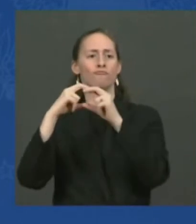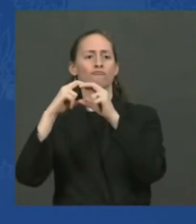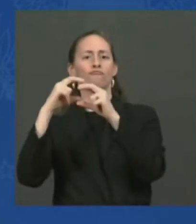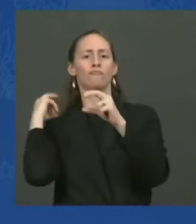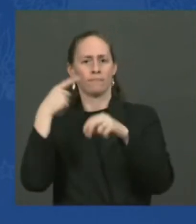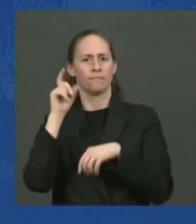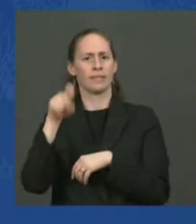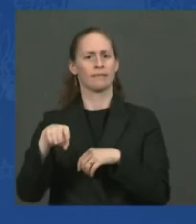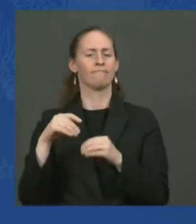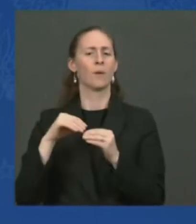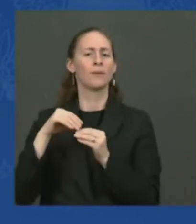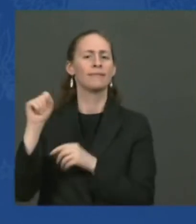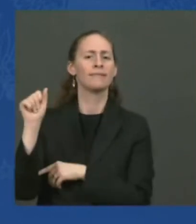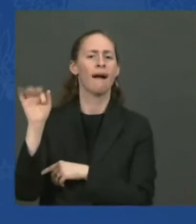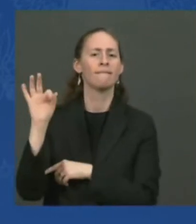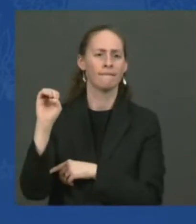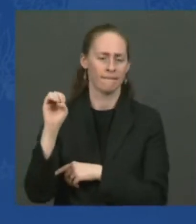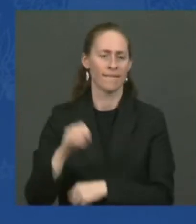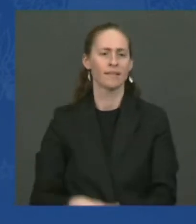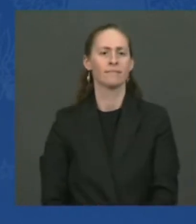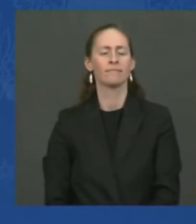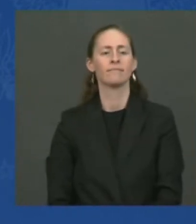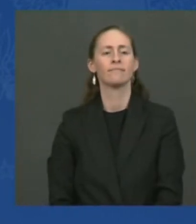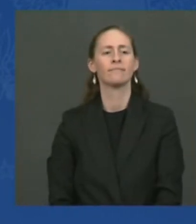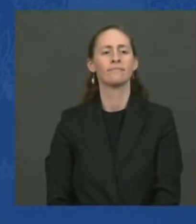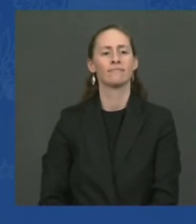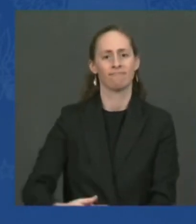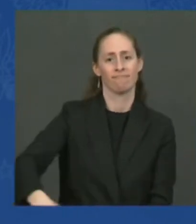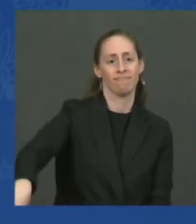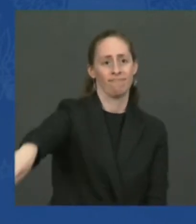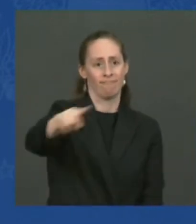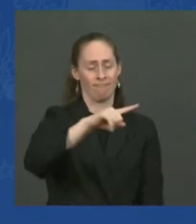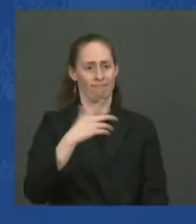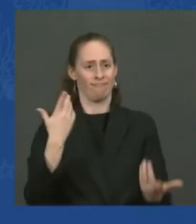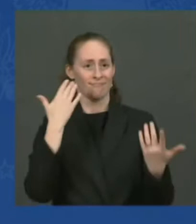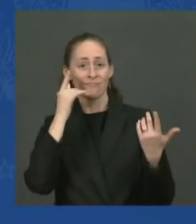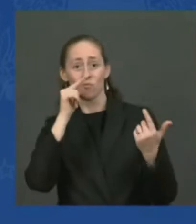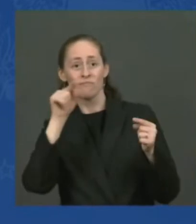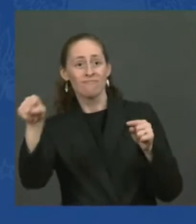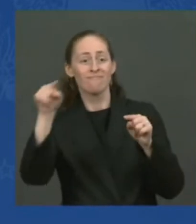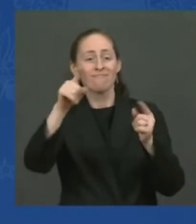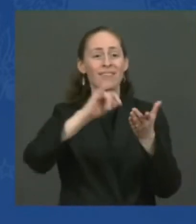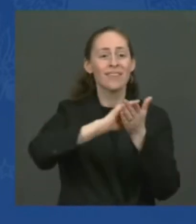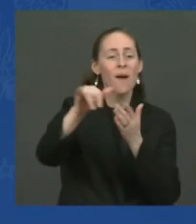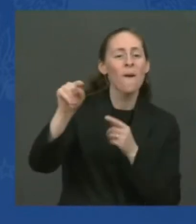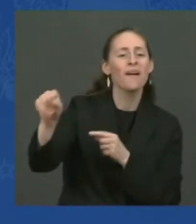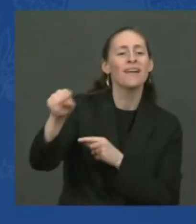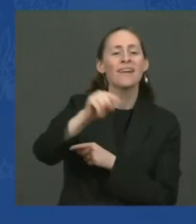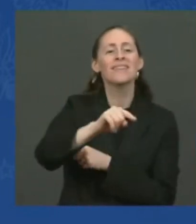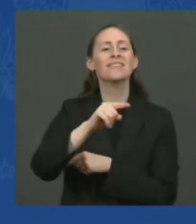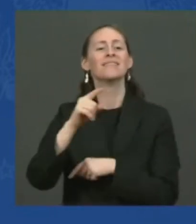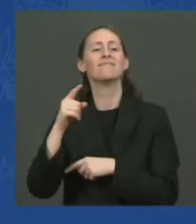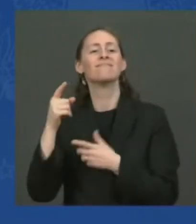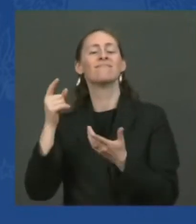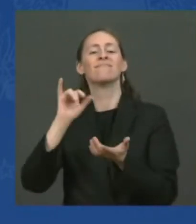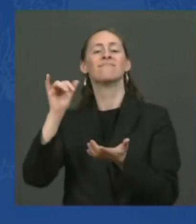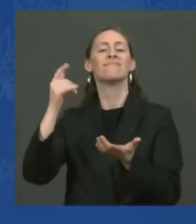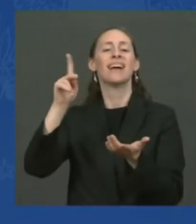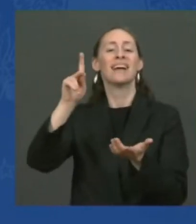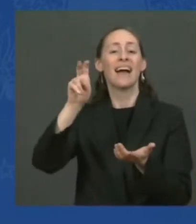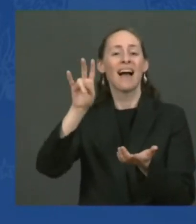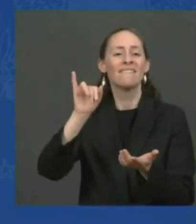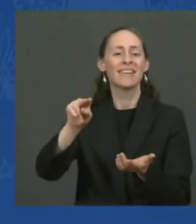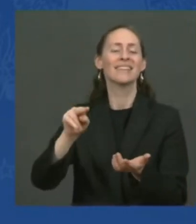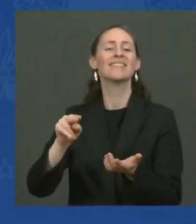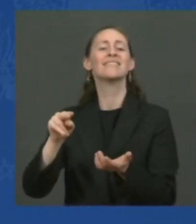In the audience today, we have a great New Yorker, my friend Kevin Cushing. Kevin, where are you amid this big crowd?